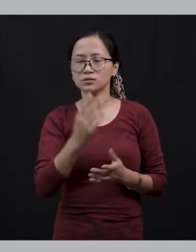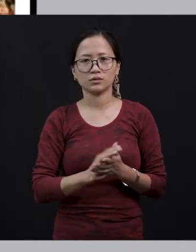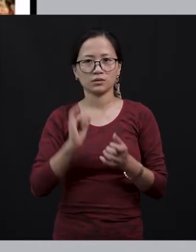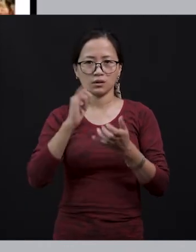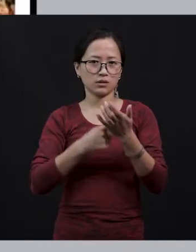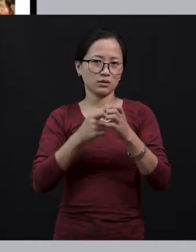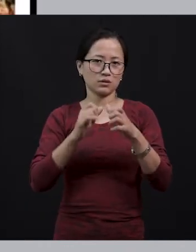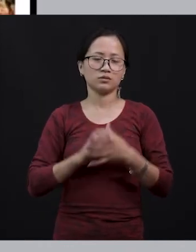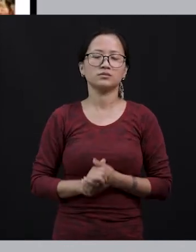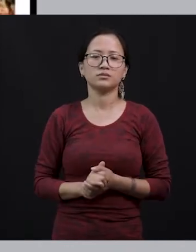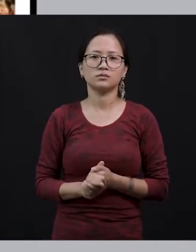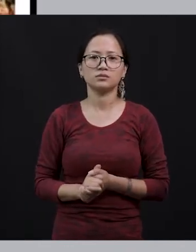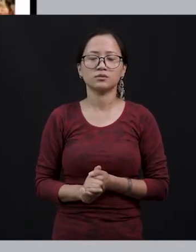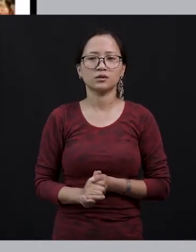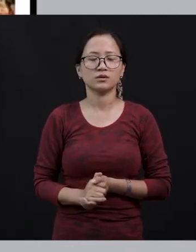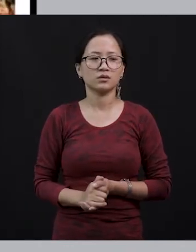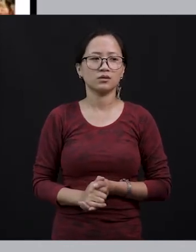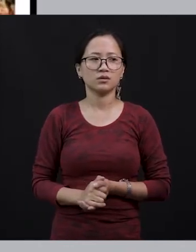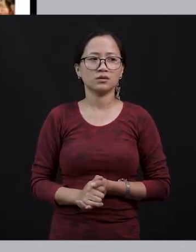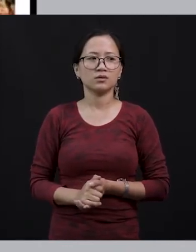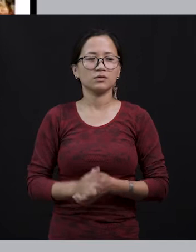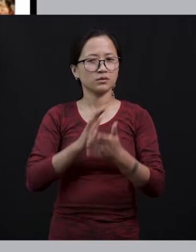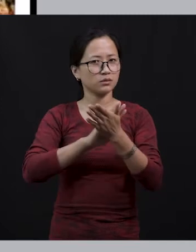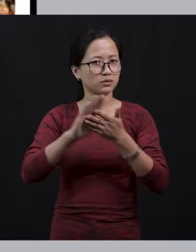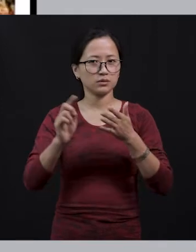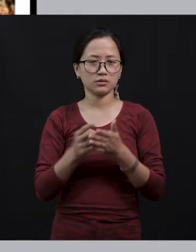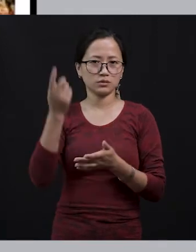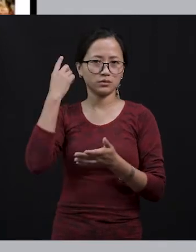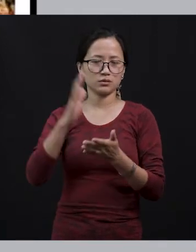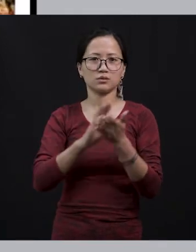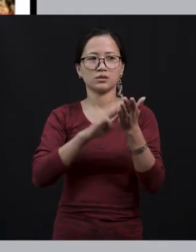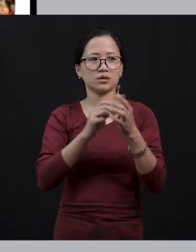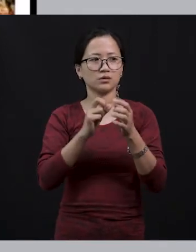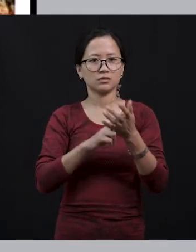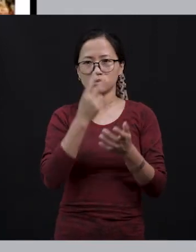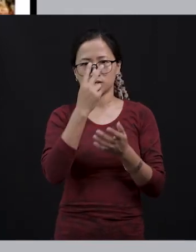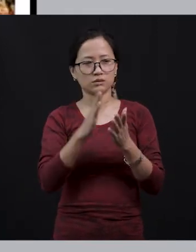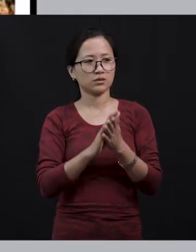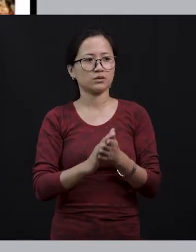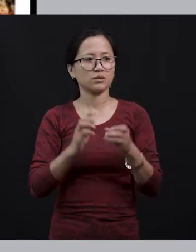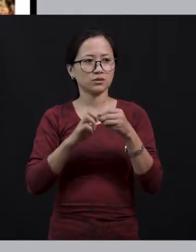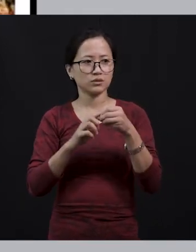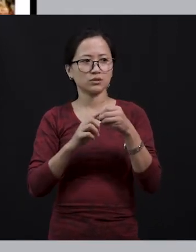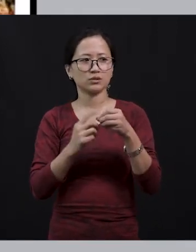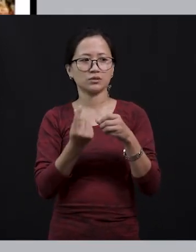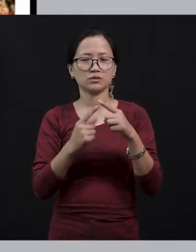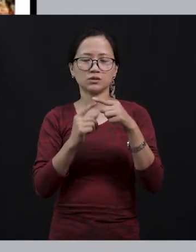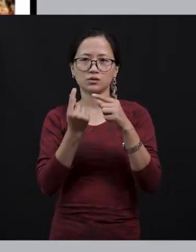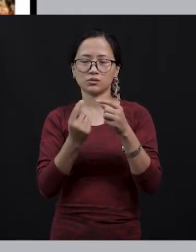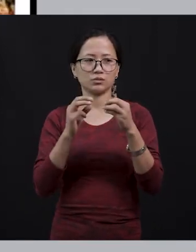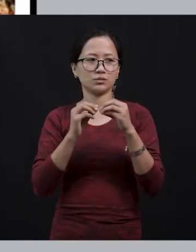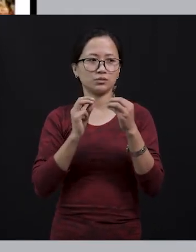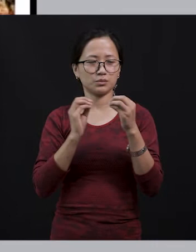era. Then, as I said, that historical monuments. So you can see the Qutub Minar, you can see Quwwatul